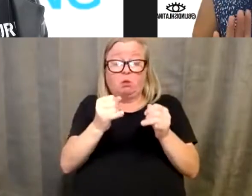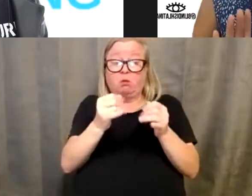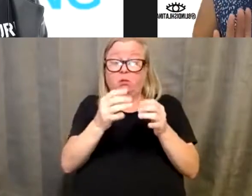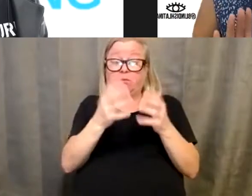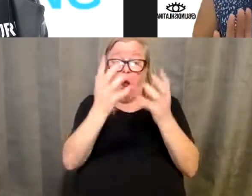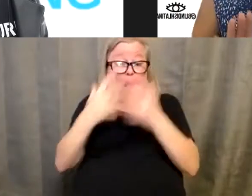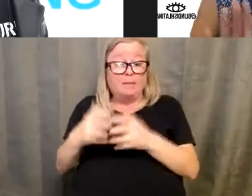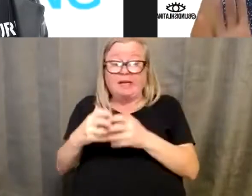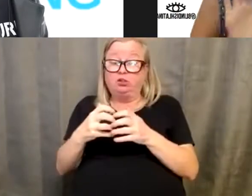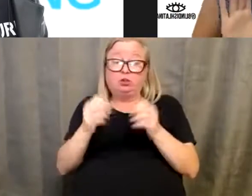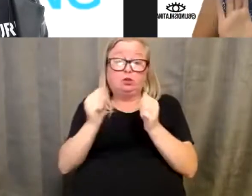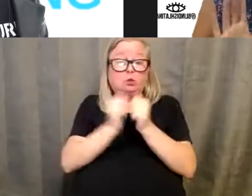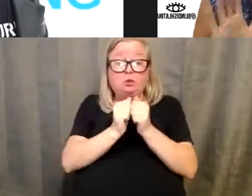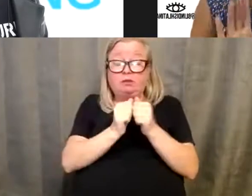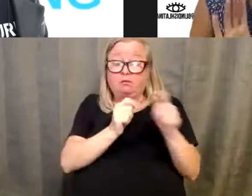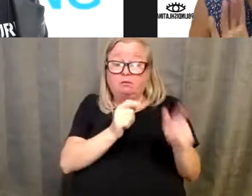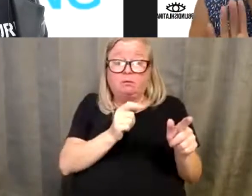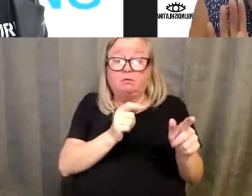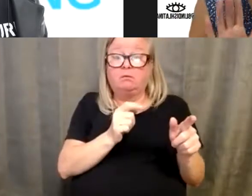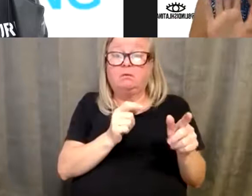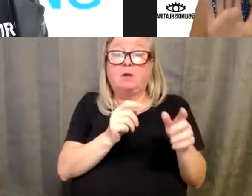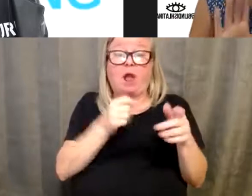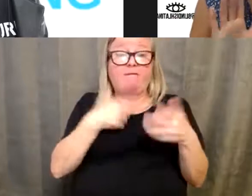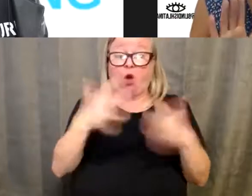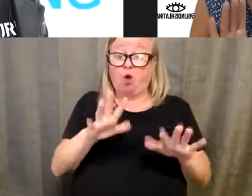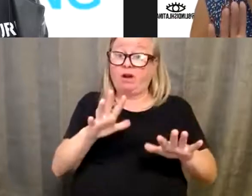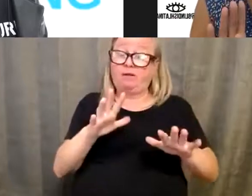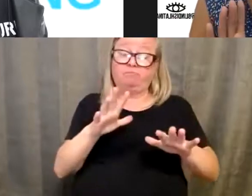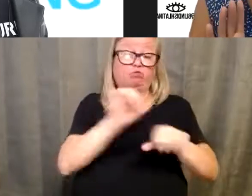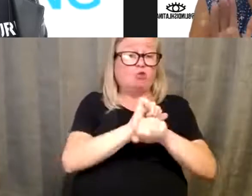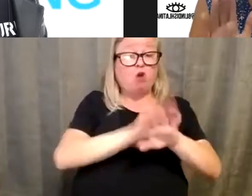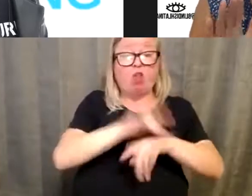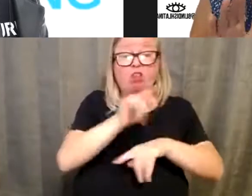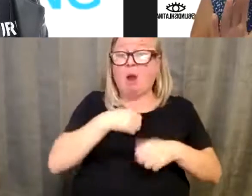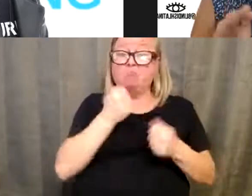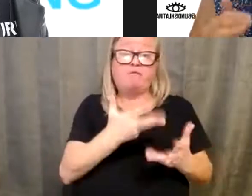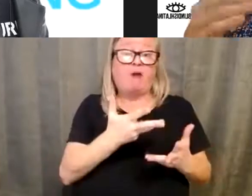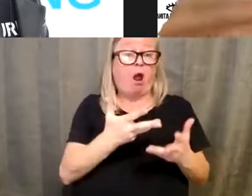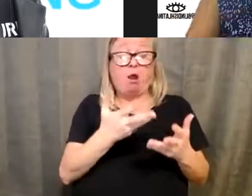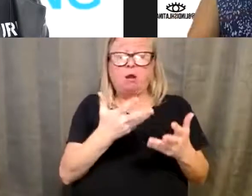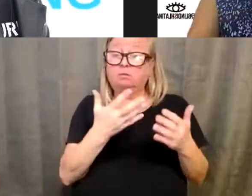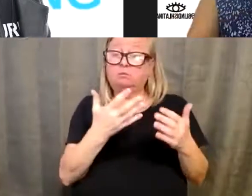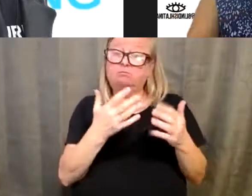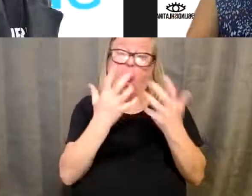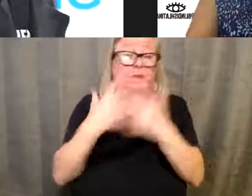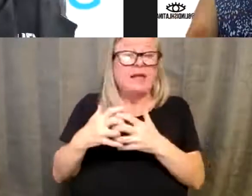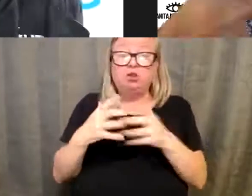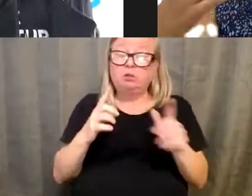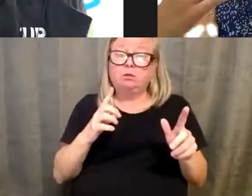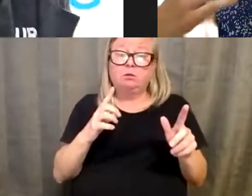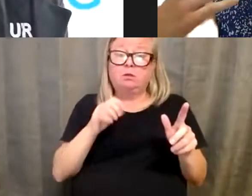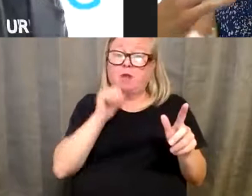approach where it's like, okay, I've done my duty, I've provided the accommodations, rather than being proactive and